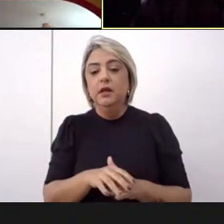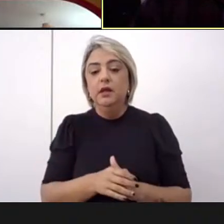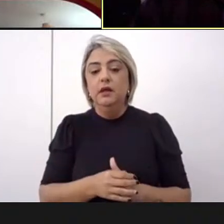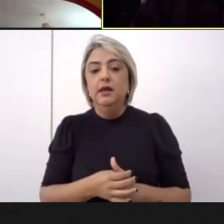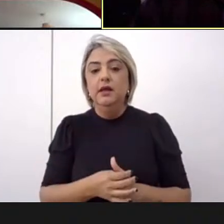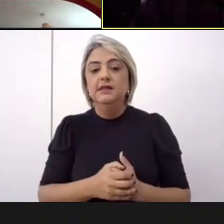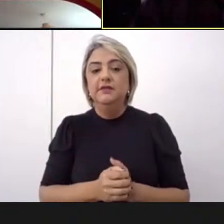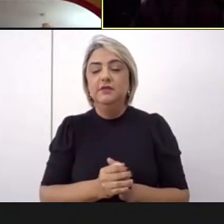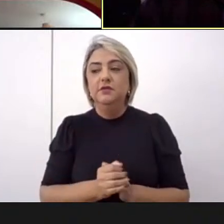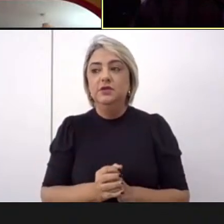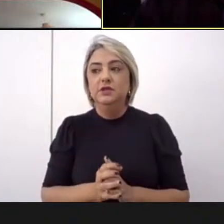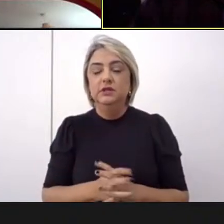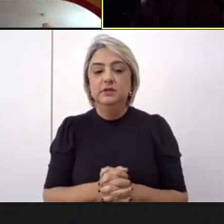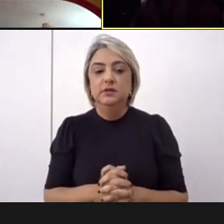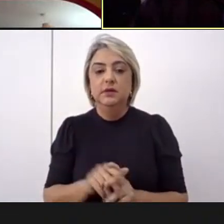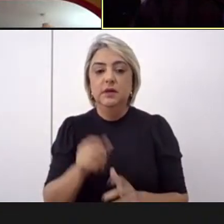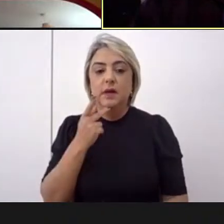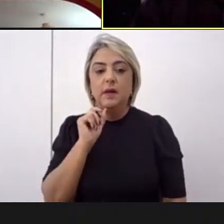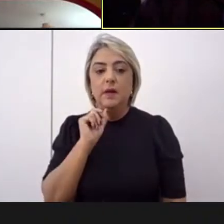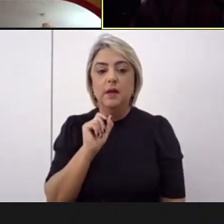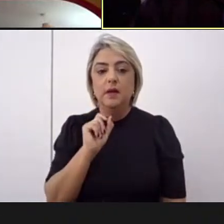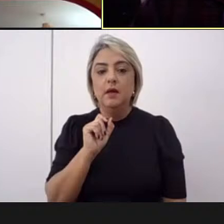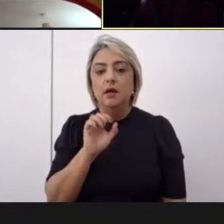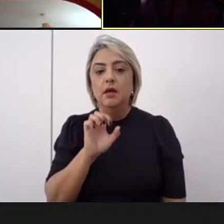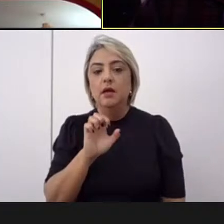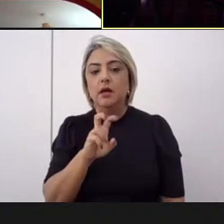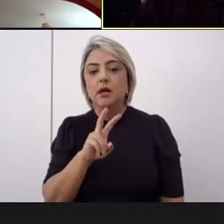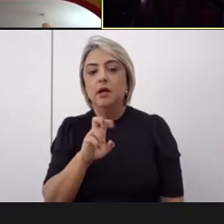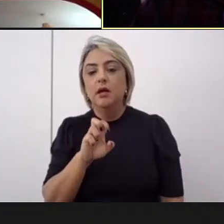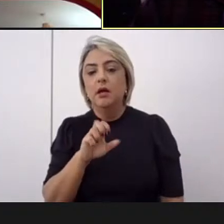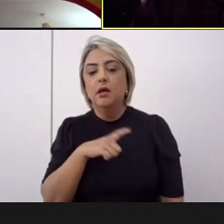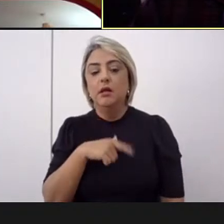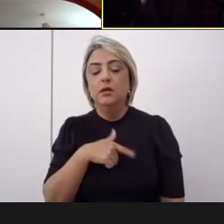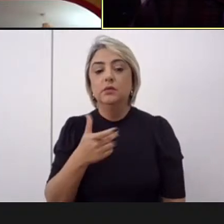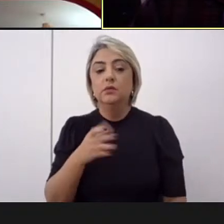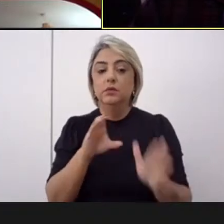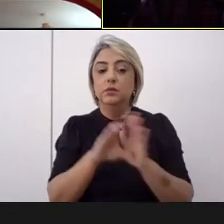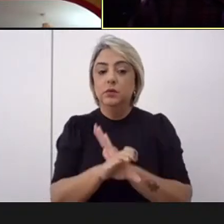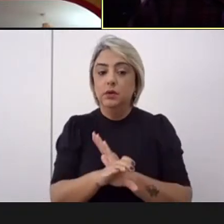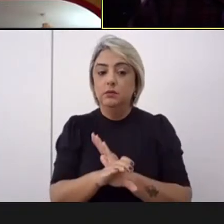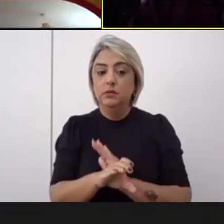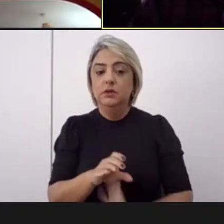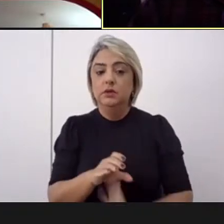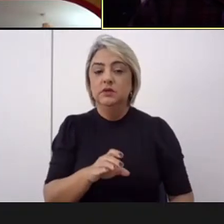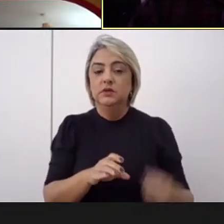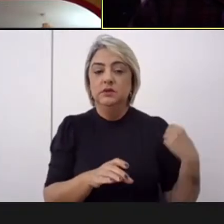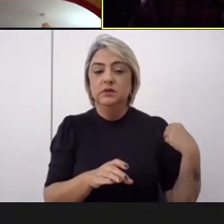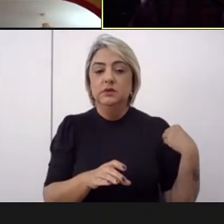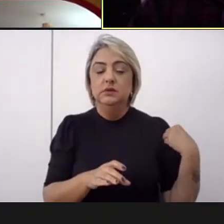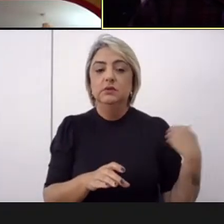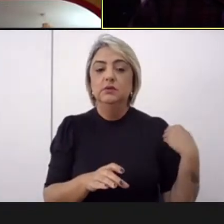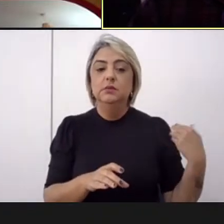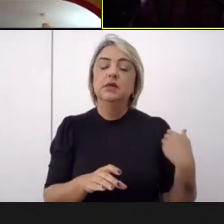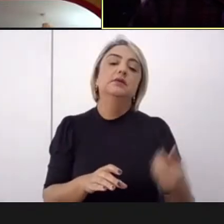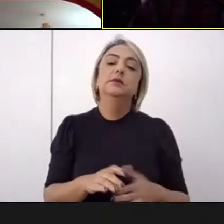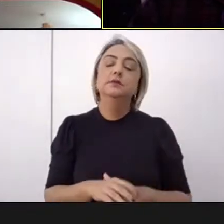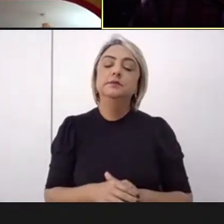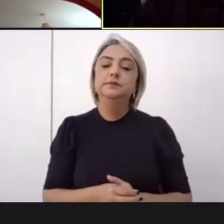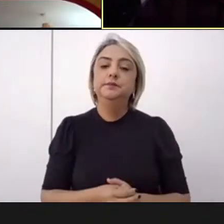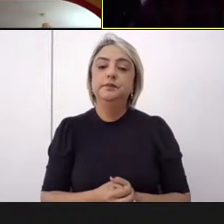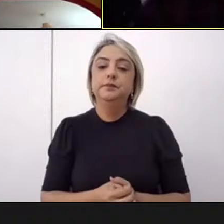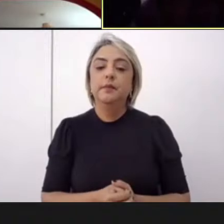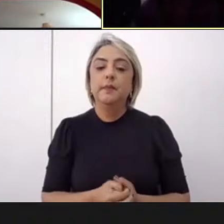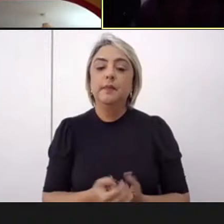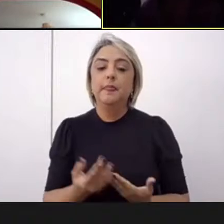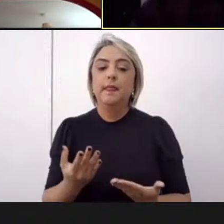I mentioned, she says that in the chapter of Hadjiski, Hassenteufel, and Oliveira, in the book, they point to the